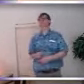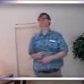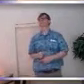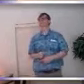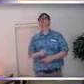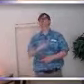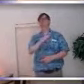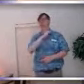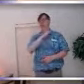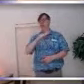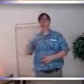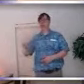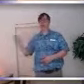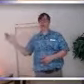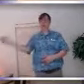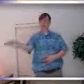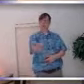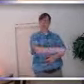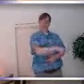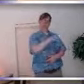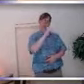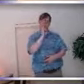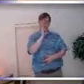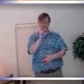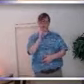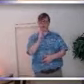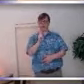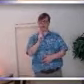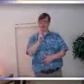and we are the example